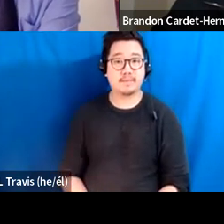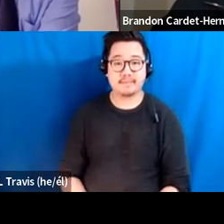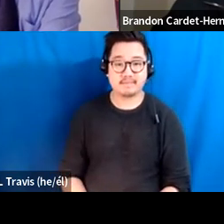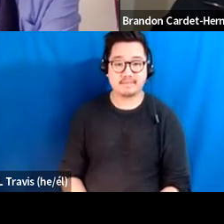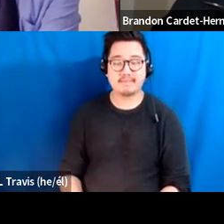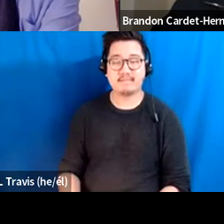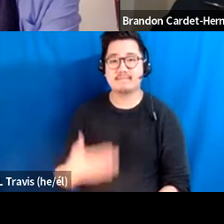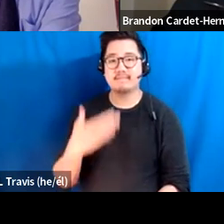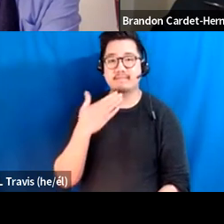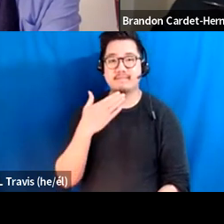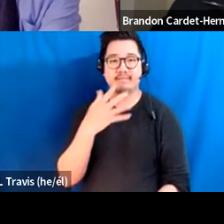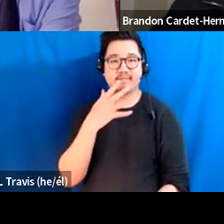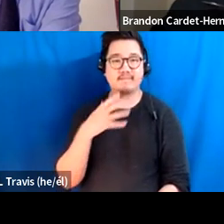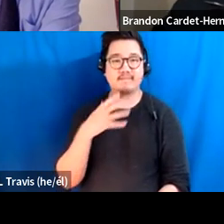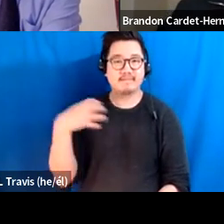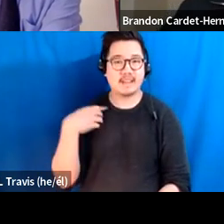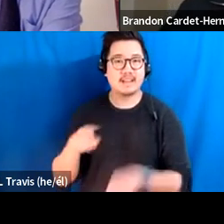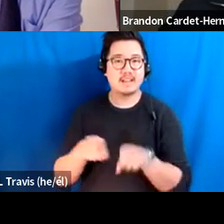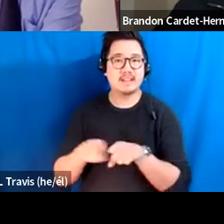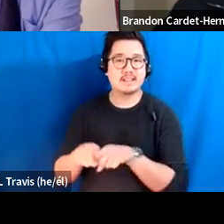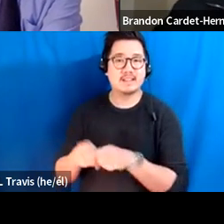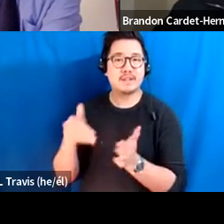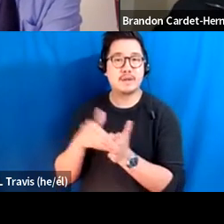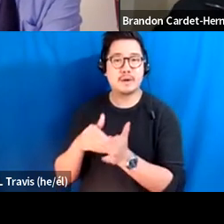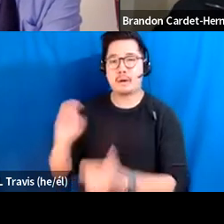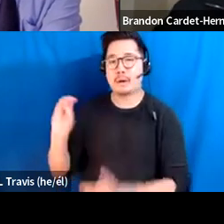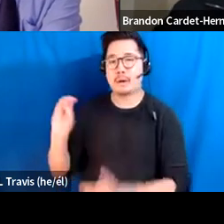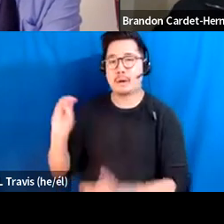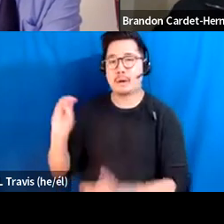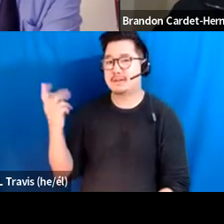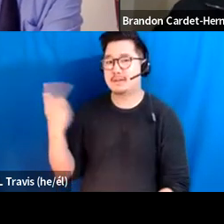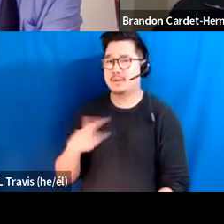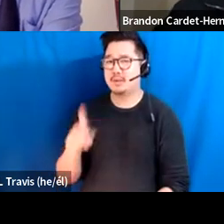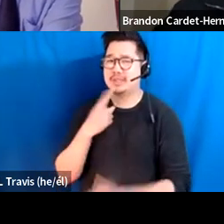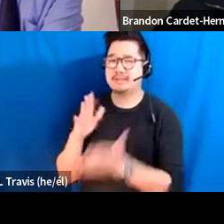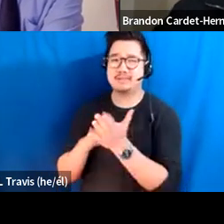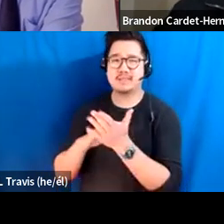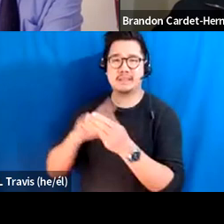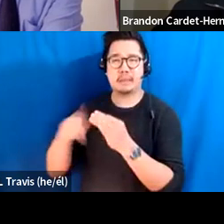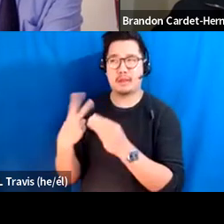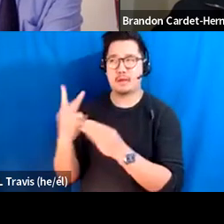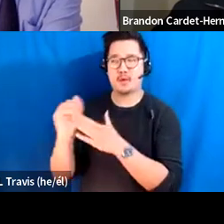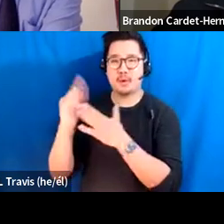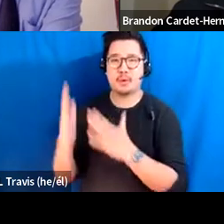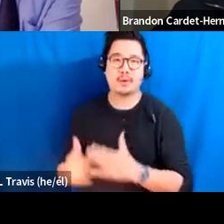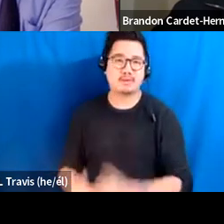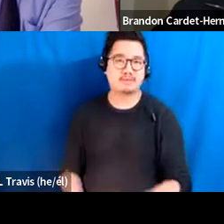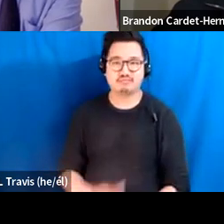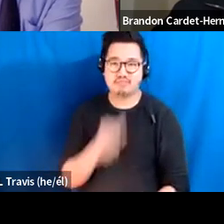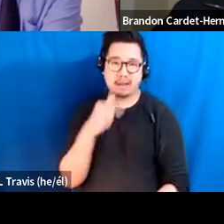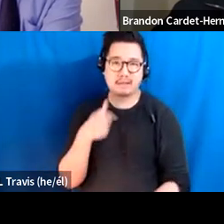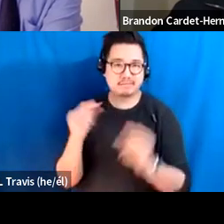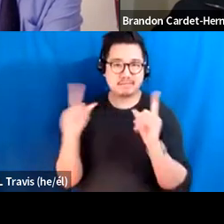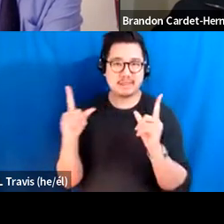thank you madam chair and dr mcintyre was wonderful how you sang the praises of the two school leaders it doesn't didn't surprise me that you did